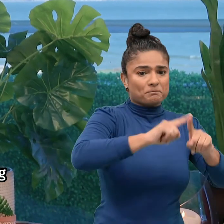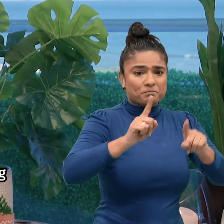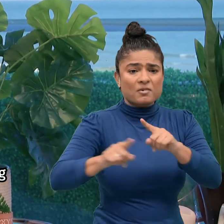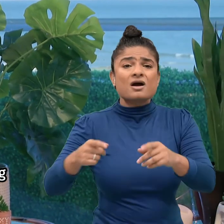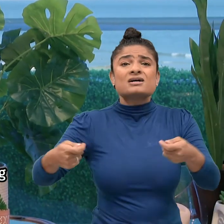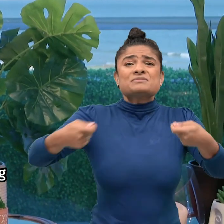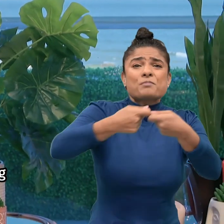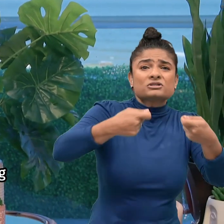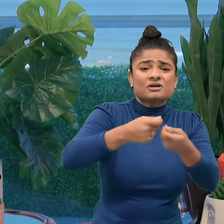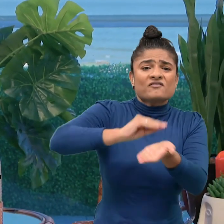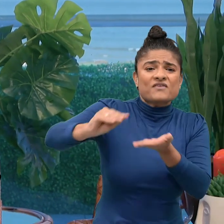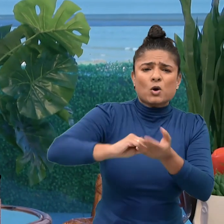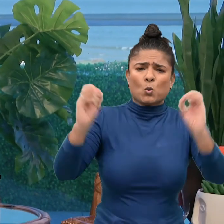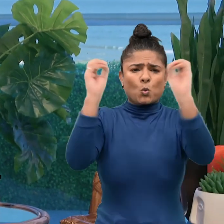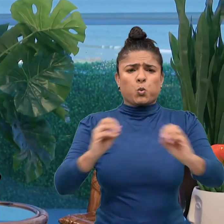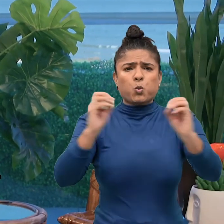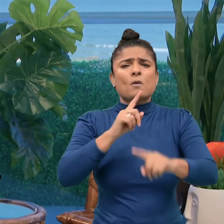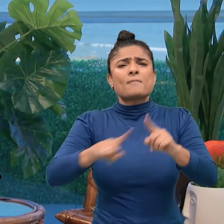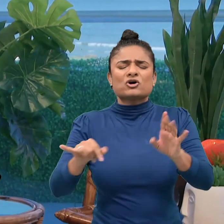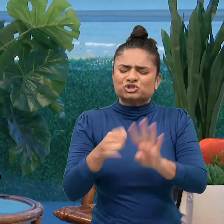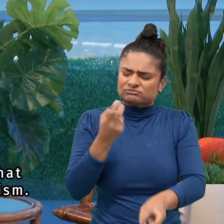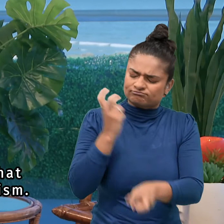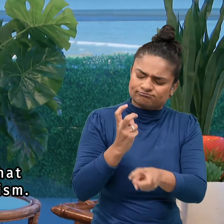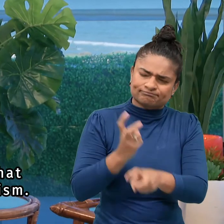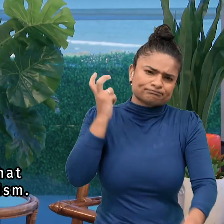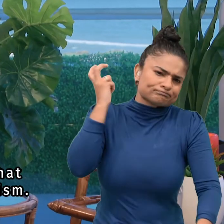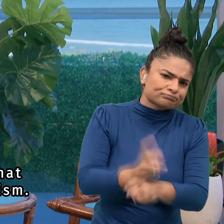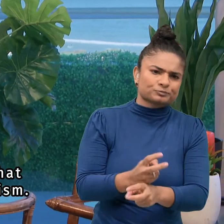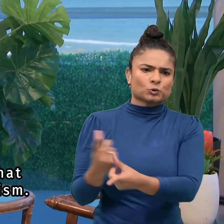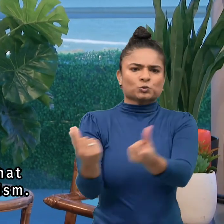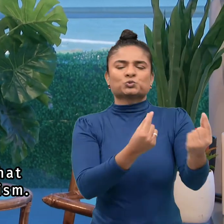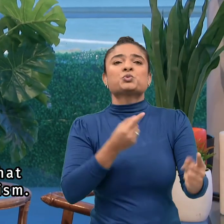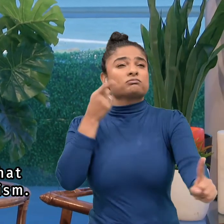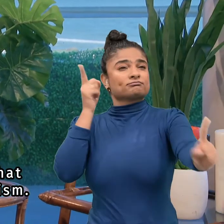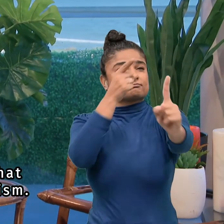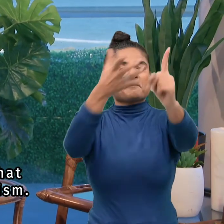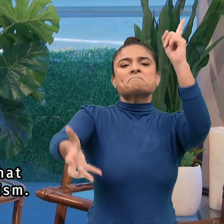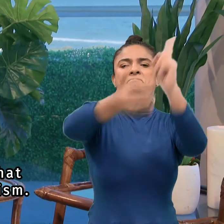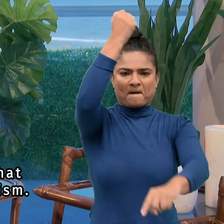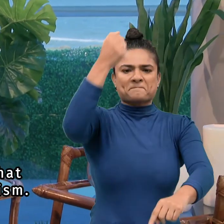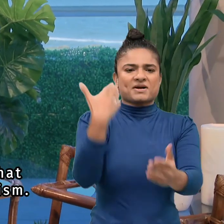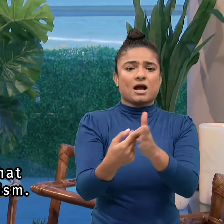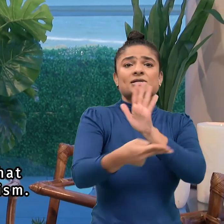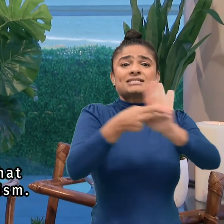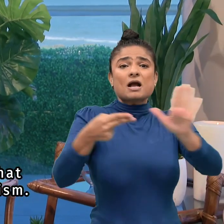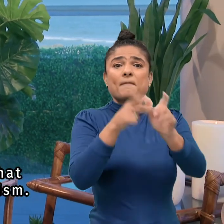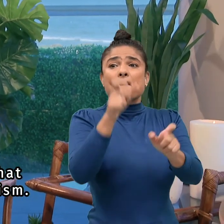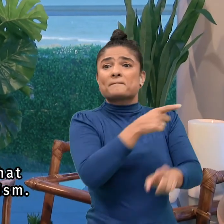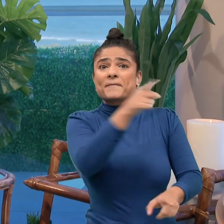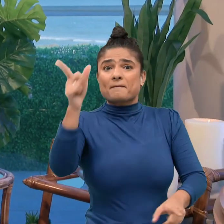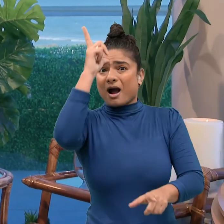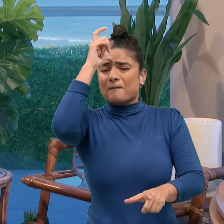any sponsorship or funding and just pure hard work and faith, a mission to fight the stigma that is still attached on people with